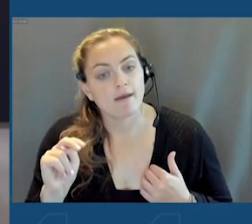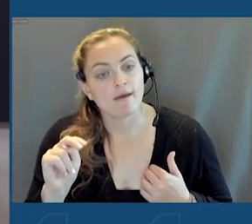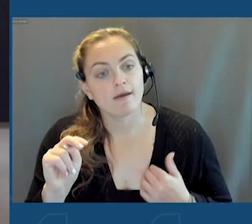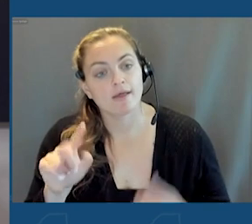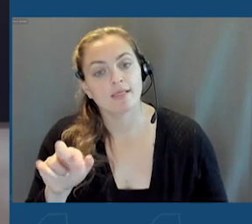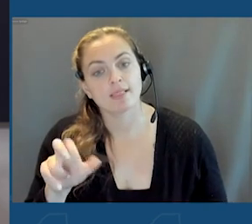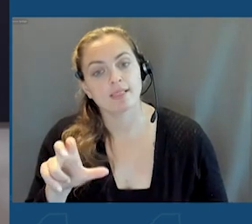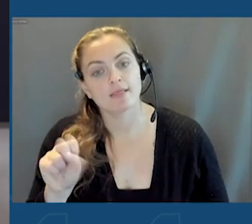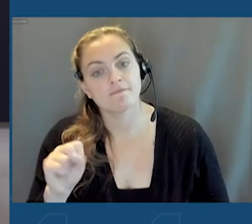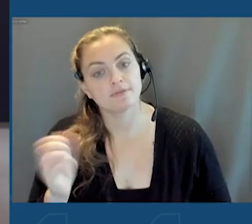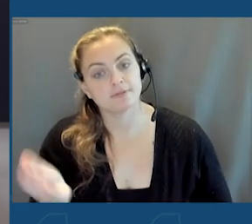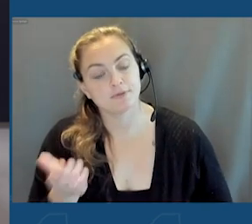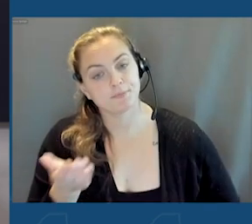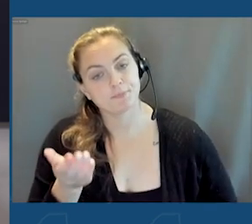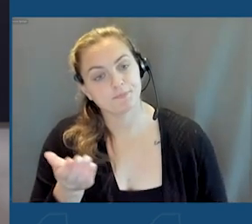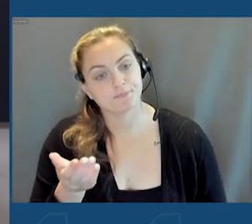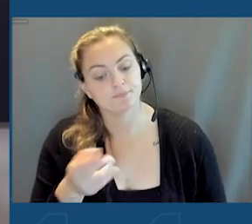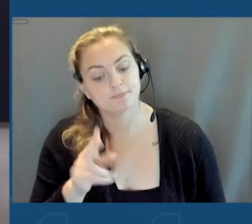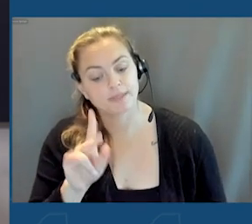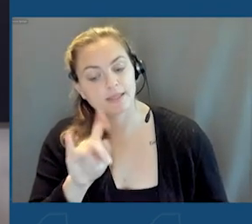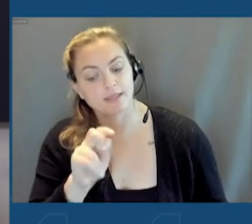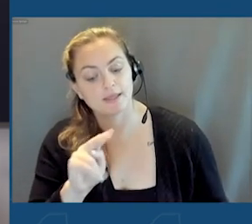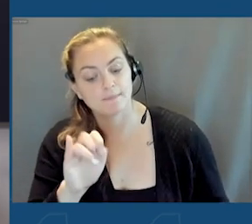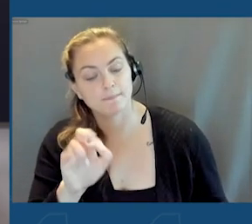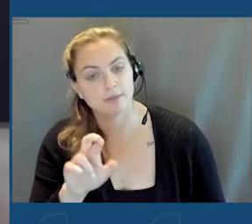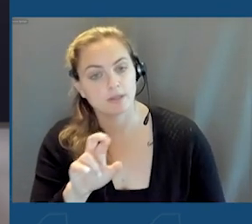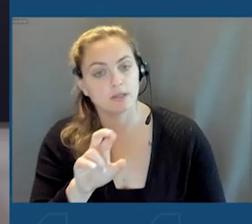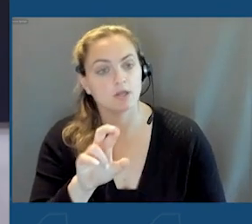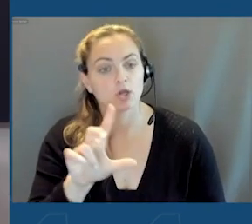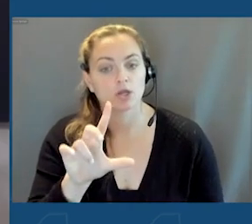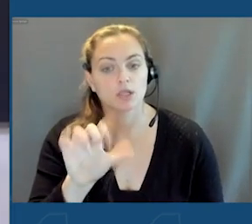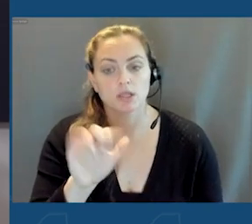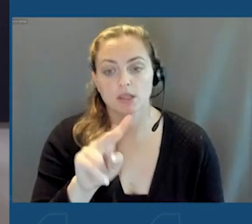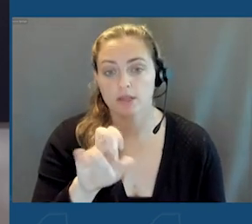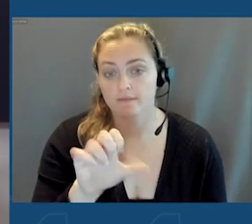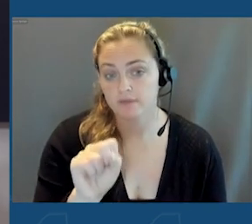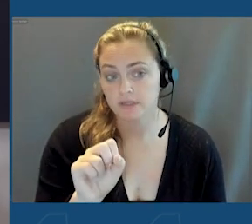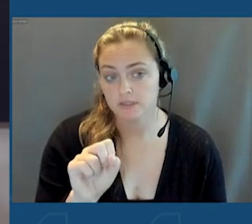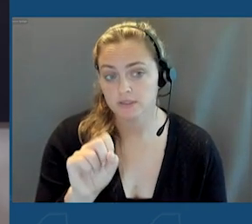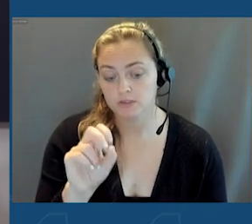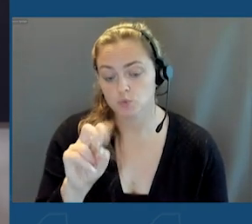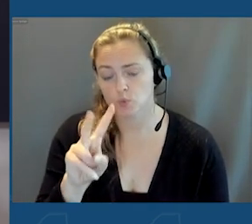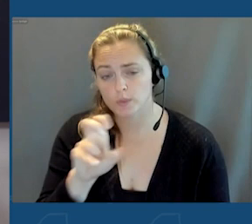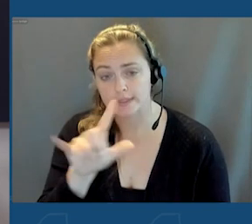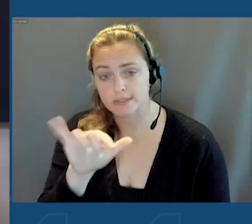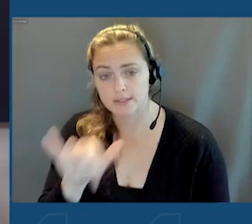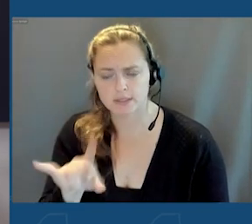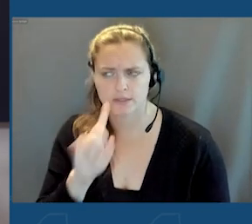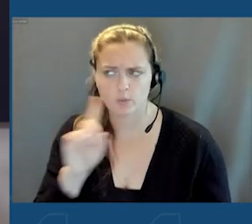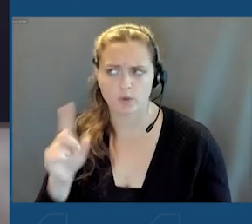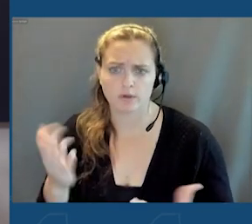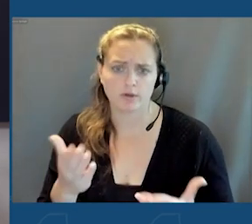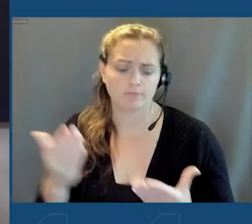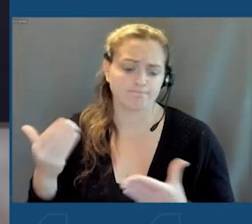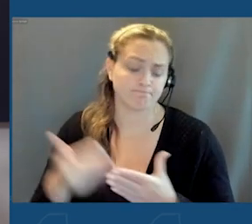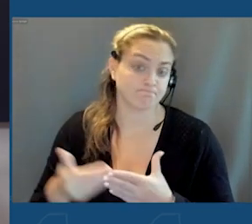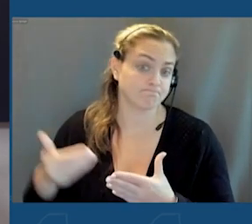are here. Ken Miller, Libis Sweezy, they were with us way before I was here as